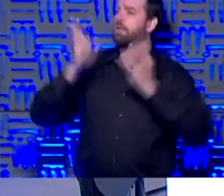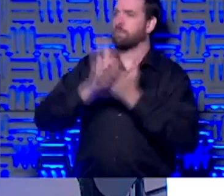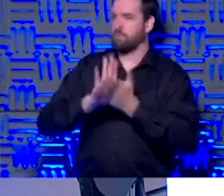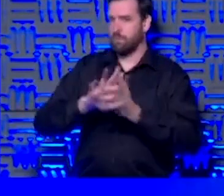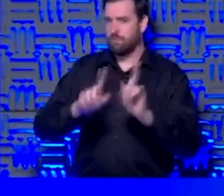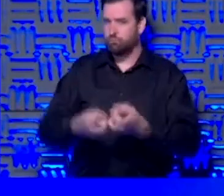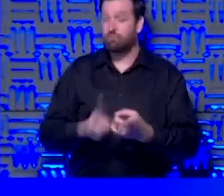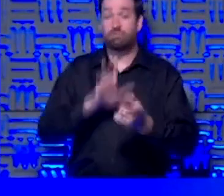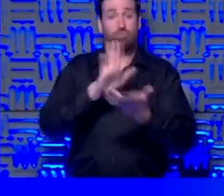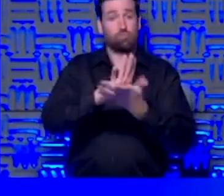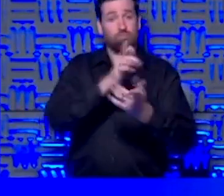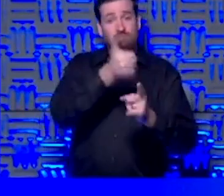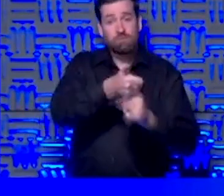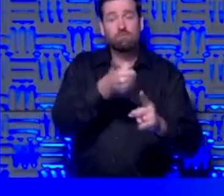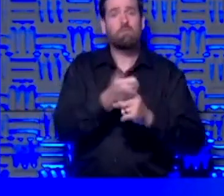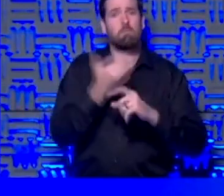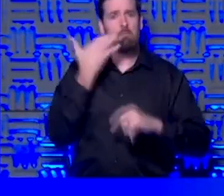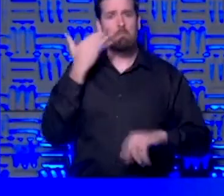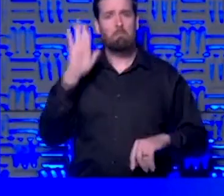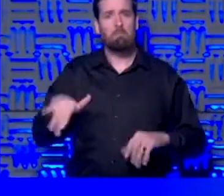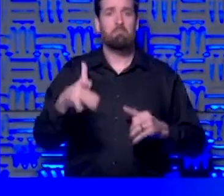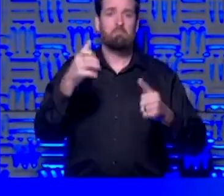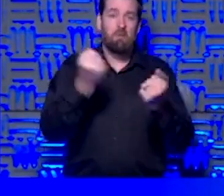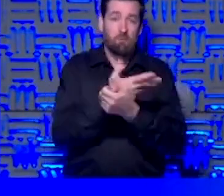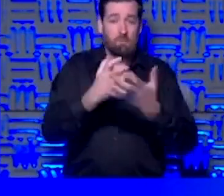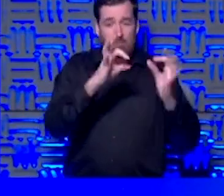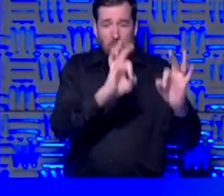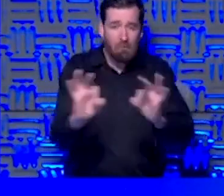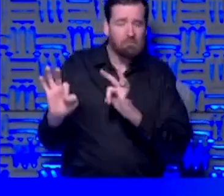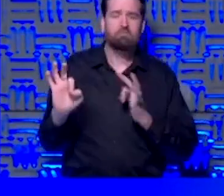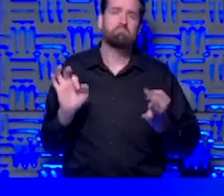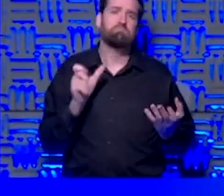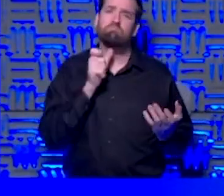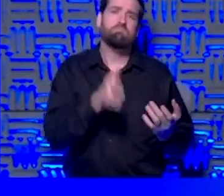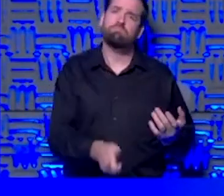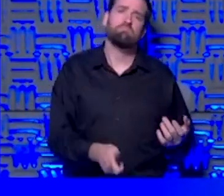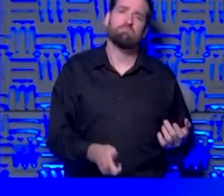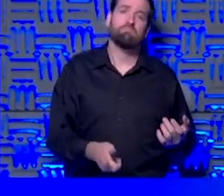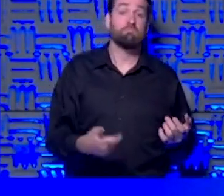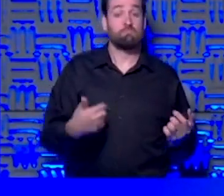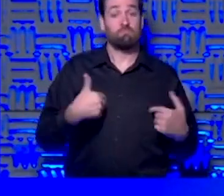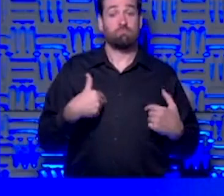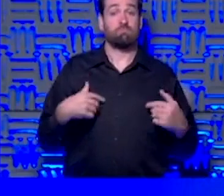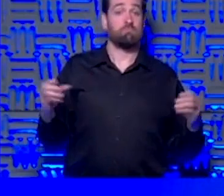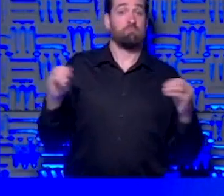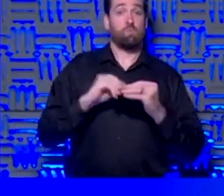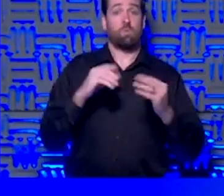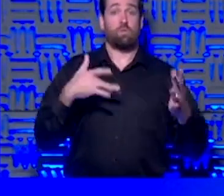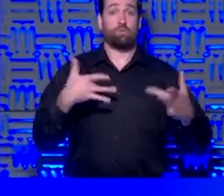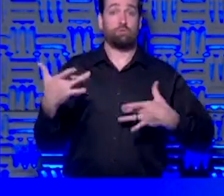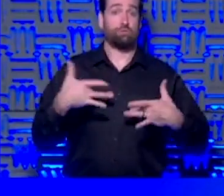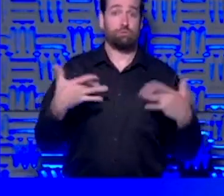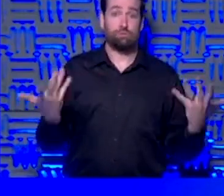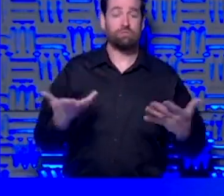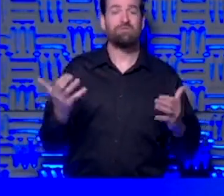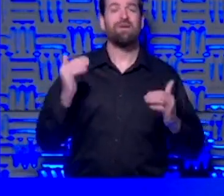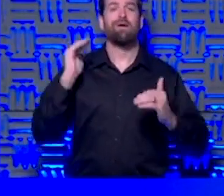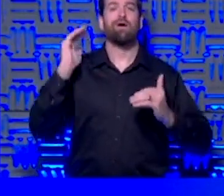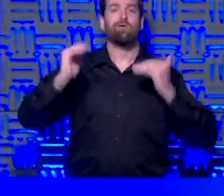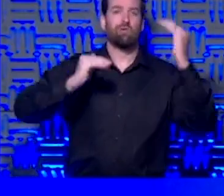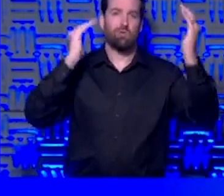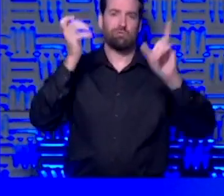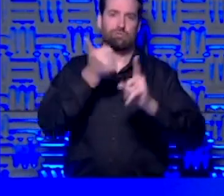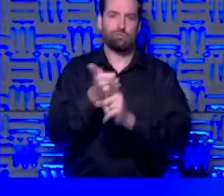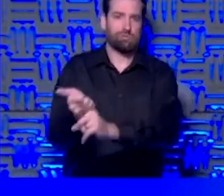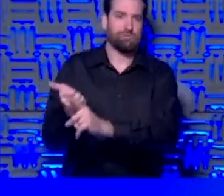in the schools themselves. We know that everything is not ideal. We have talked about this. I'm actually more concerned about the adults eating, whether it's